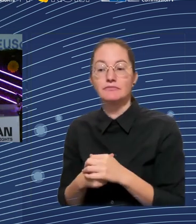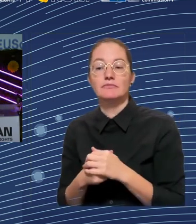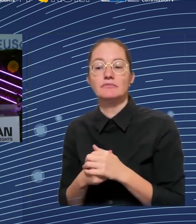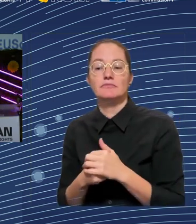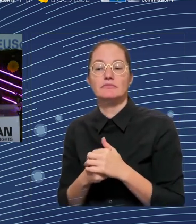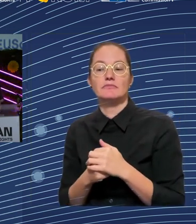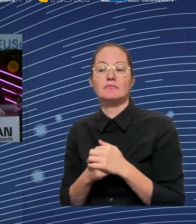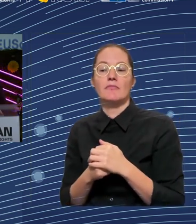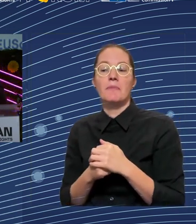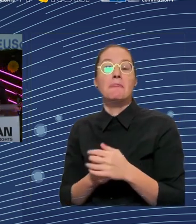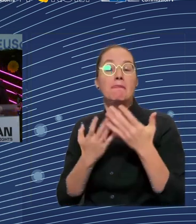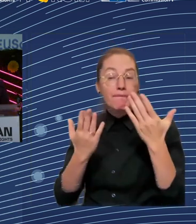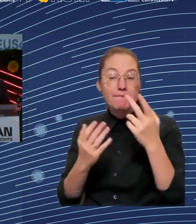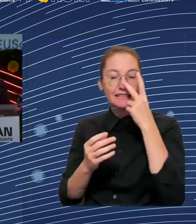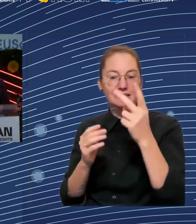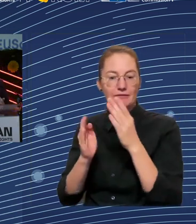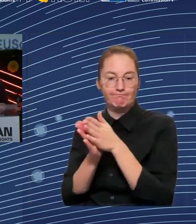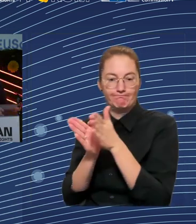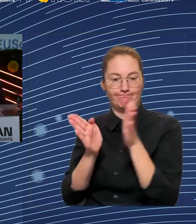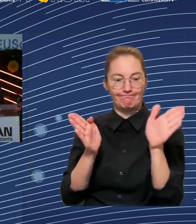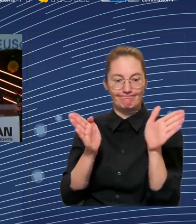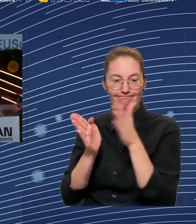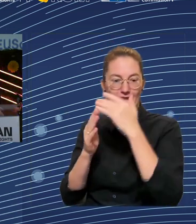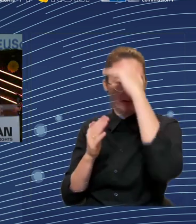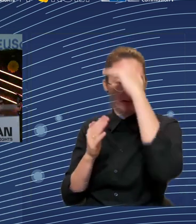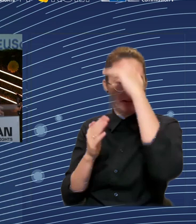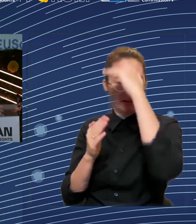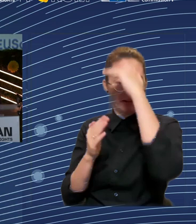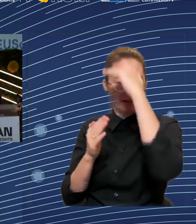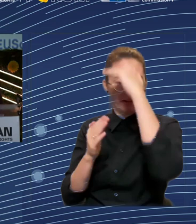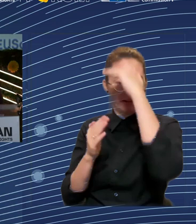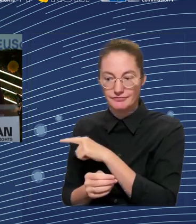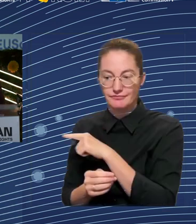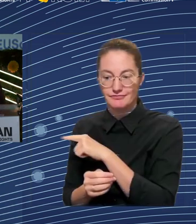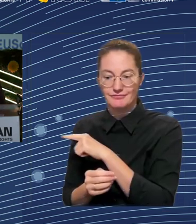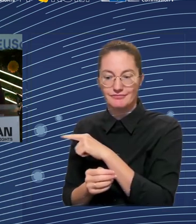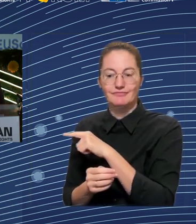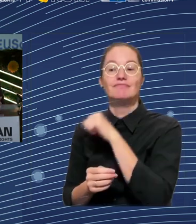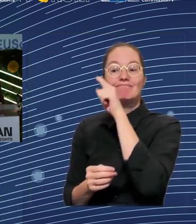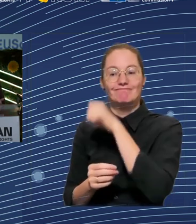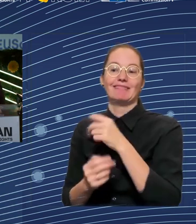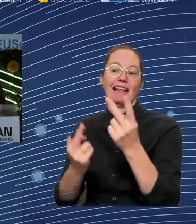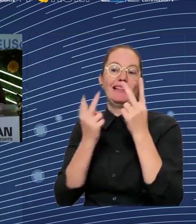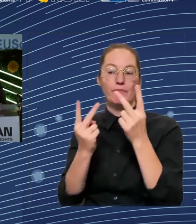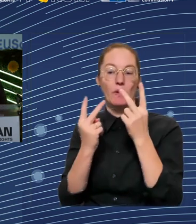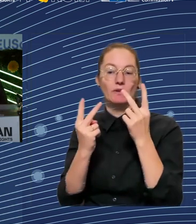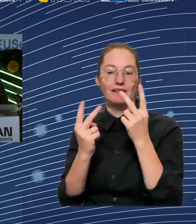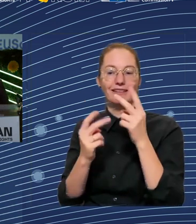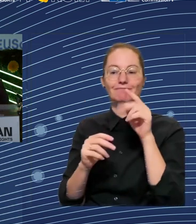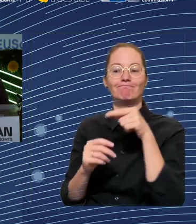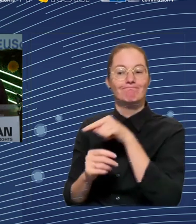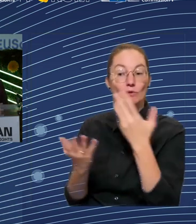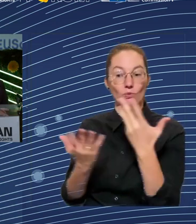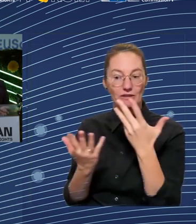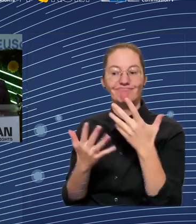Specifically, over half of nurses, drivers, doctors, and carers reported health and safety risks in their workplaces. This